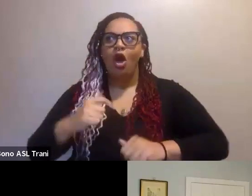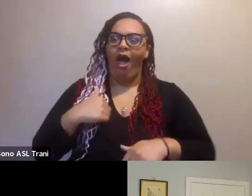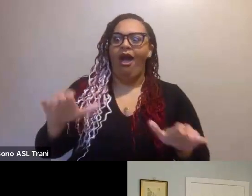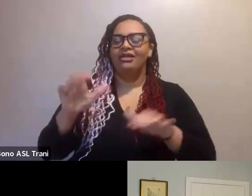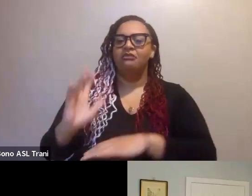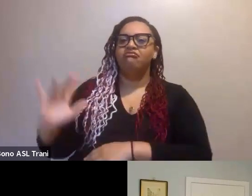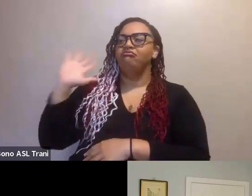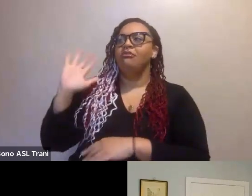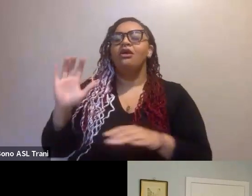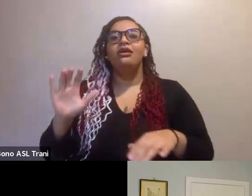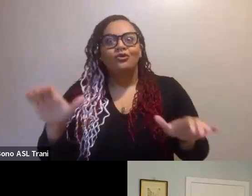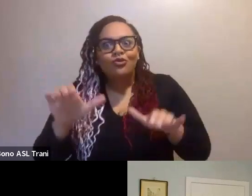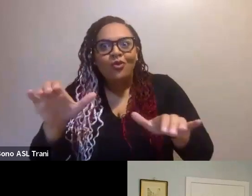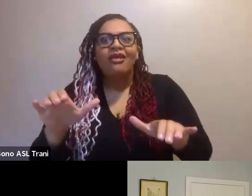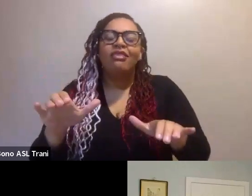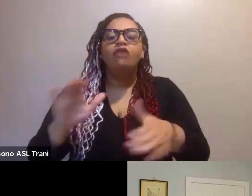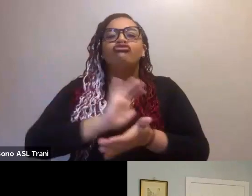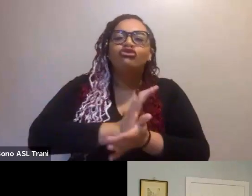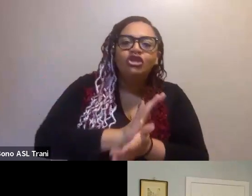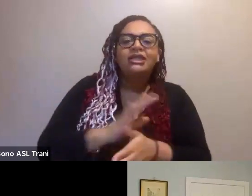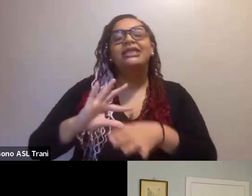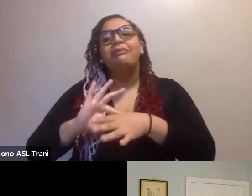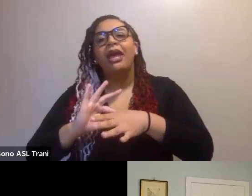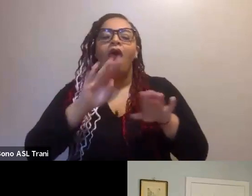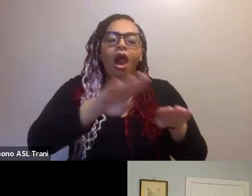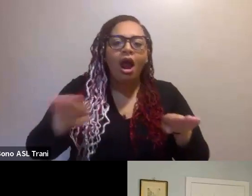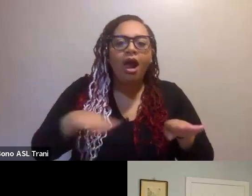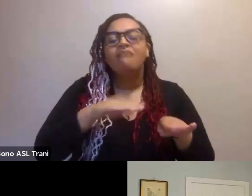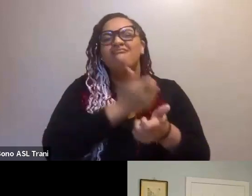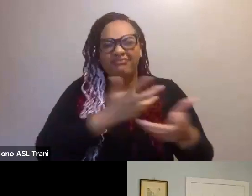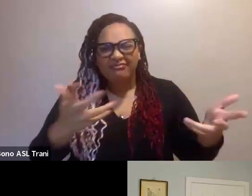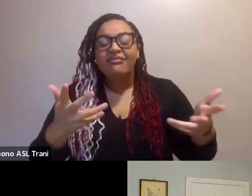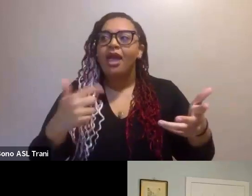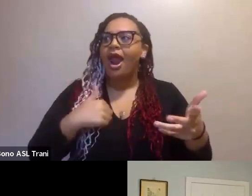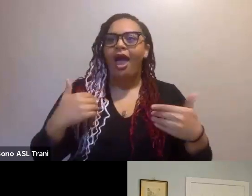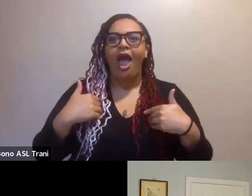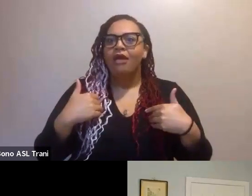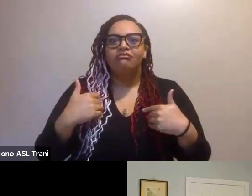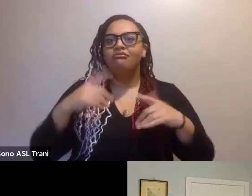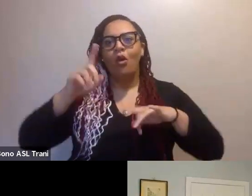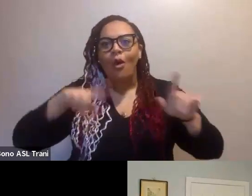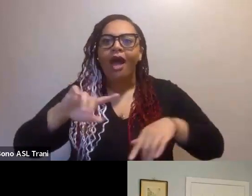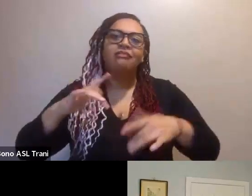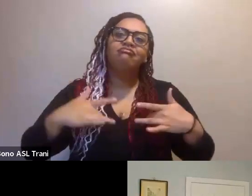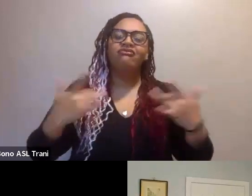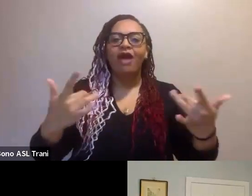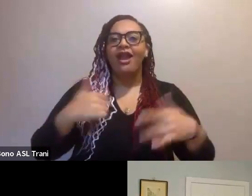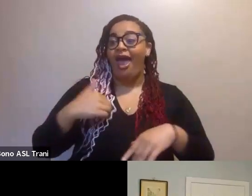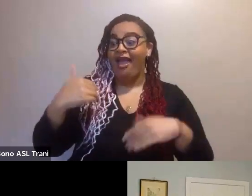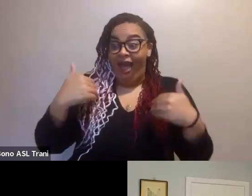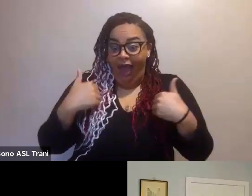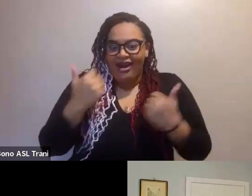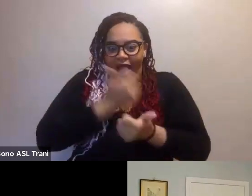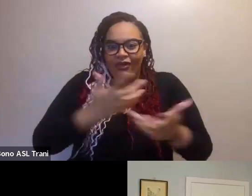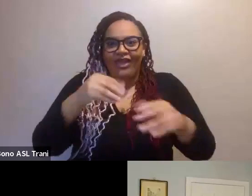at a picnic. And I had sort of had an impromptu event where I literally had like charcuterie in my trunk. Like I just